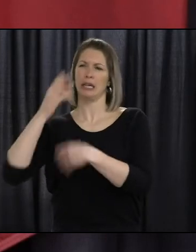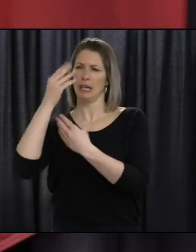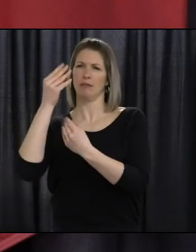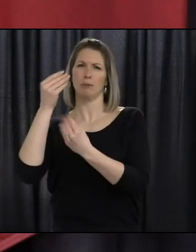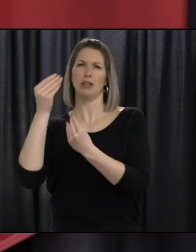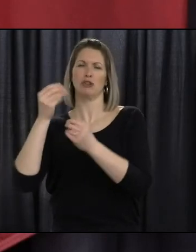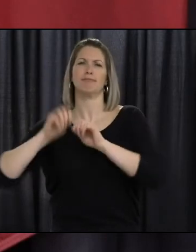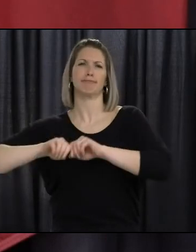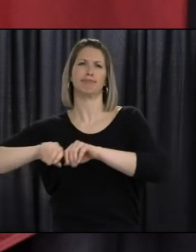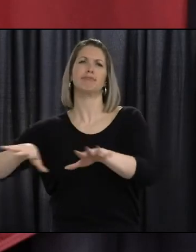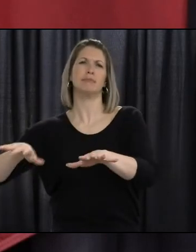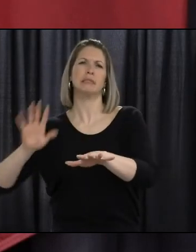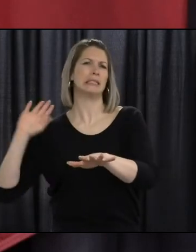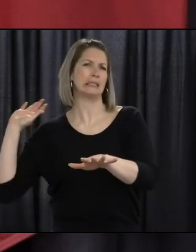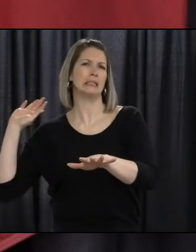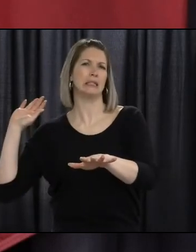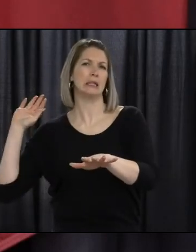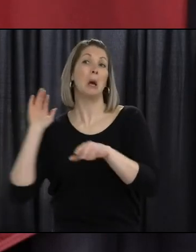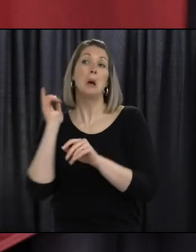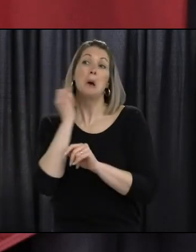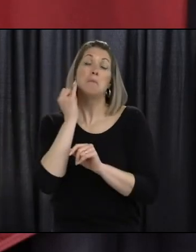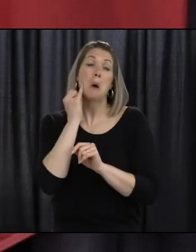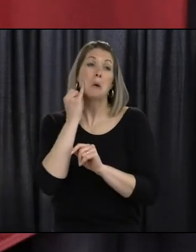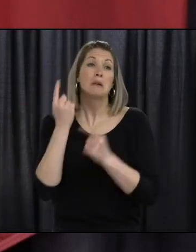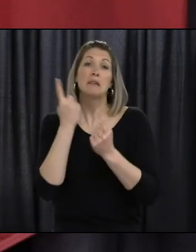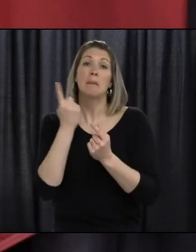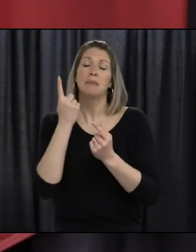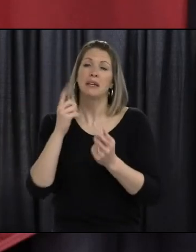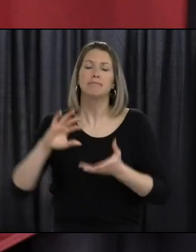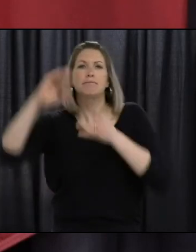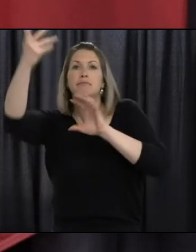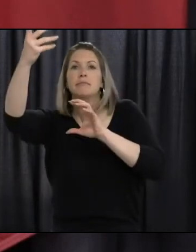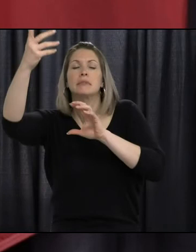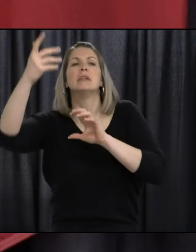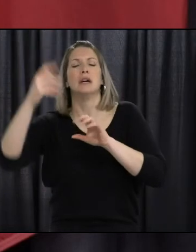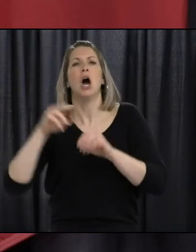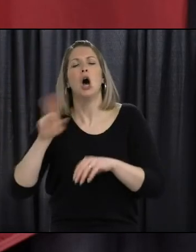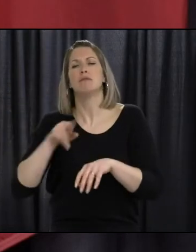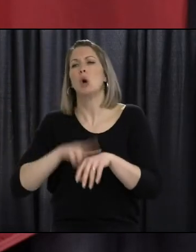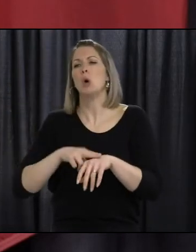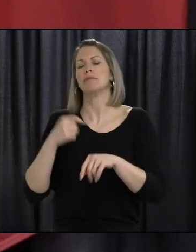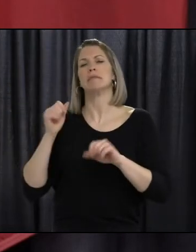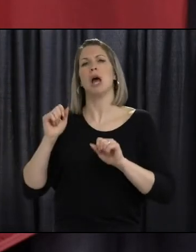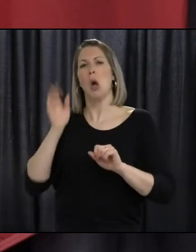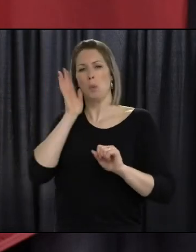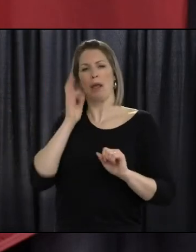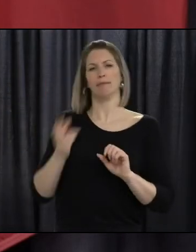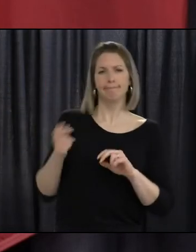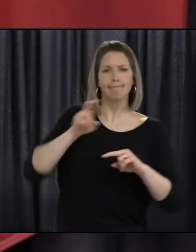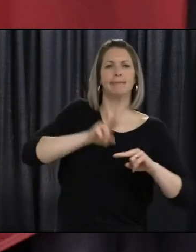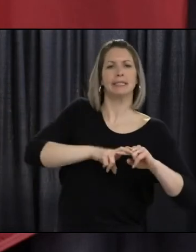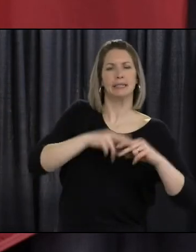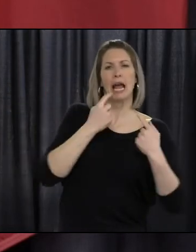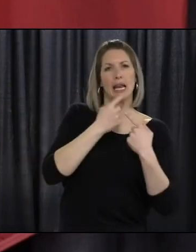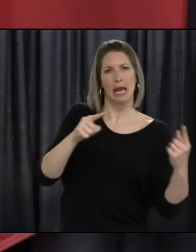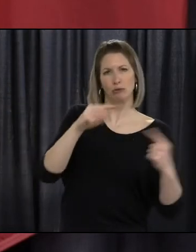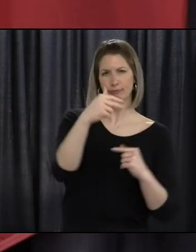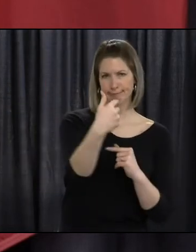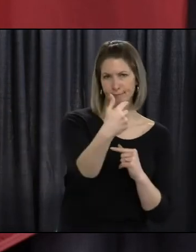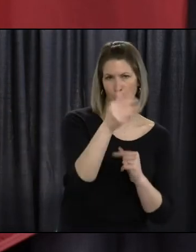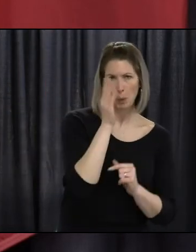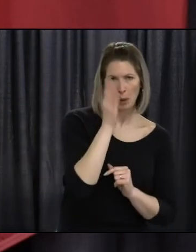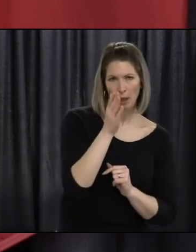that should happen that is a bit abnormal, we will be available to address the public, of course. But over the weekend on Saturday and Sunday, we'll put out